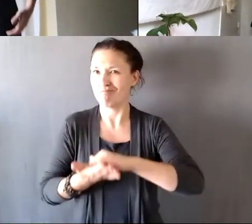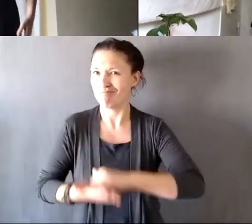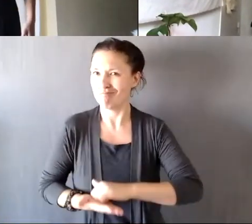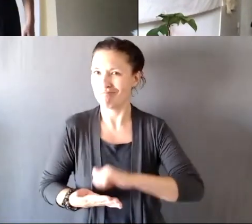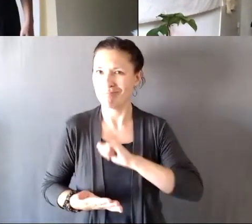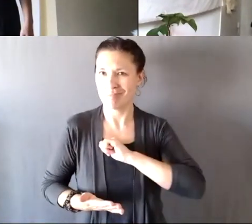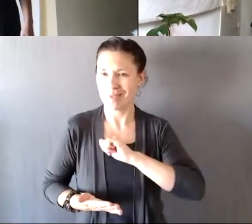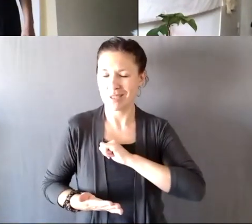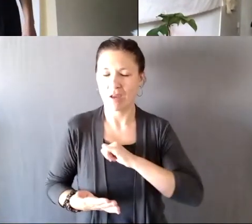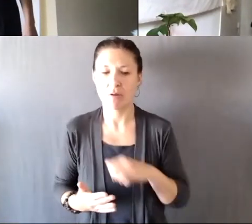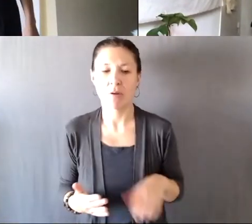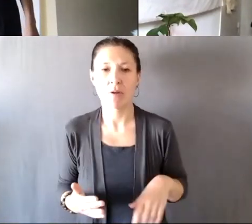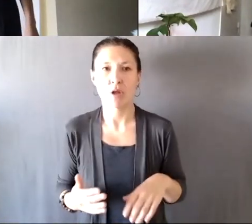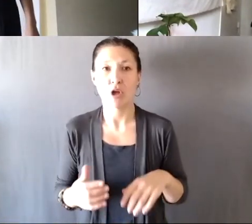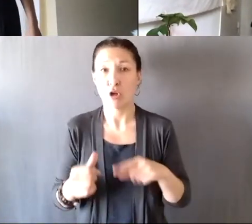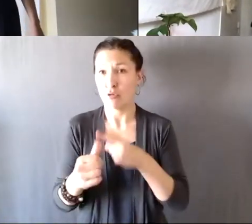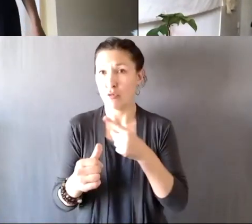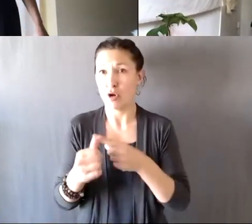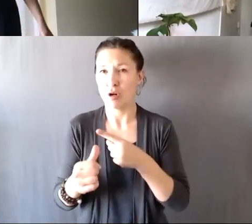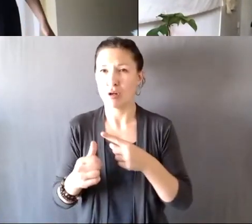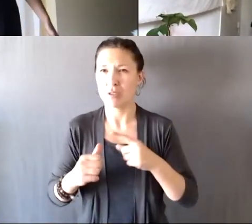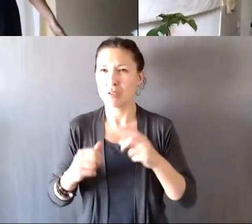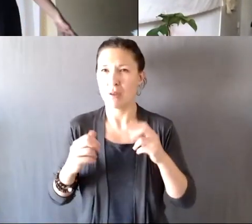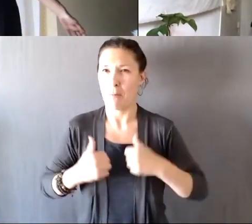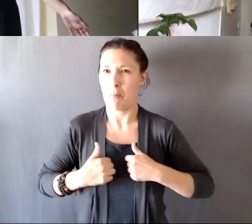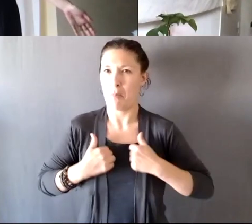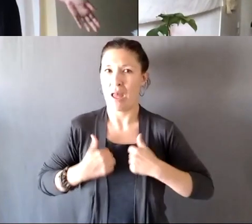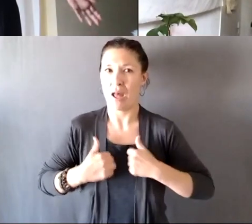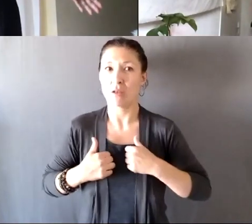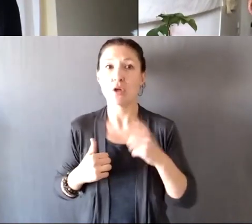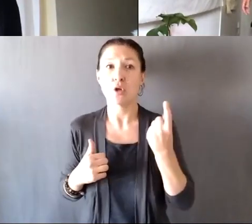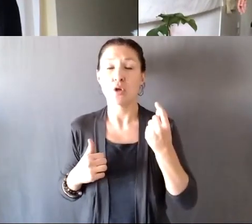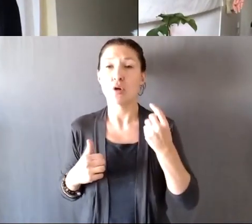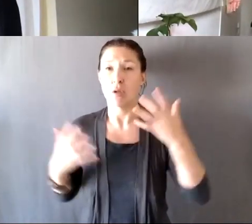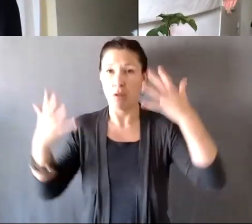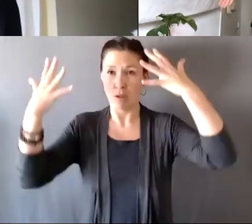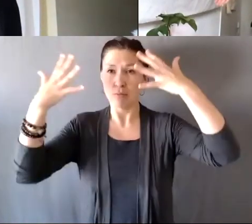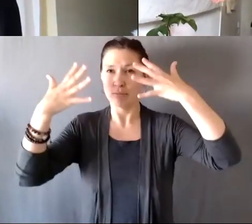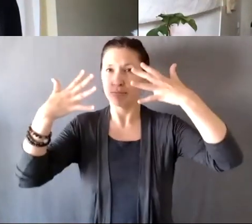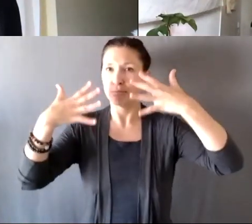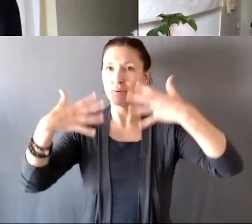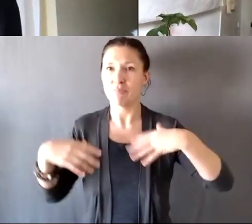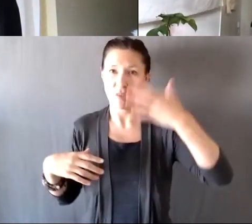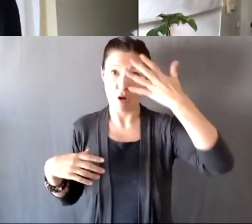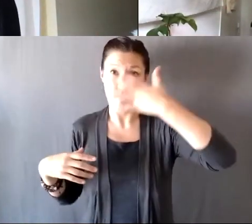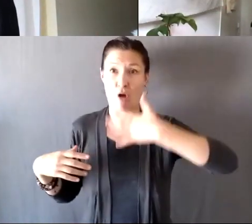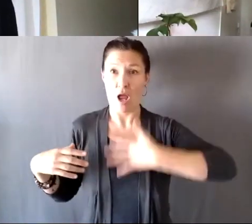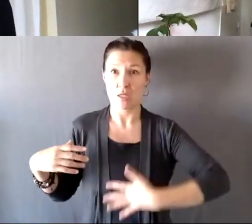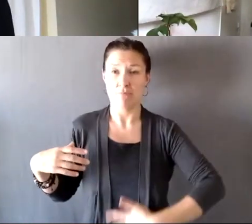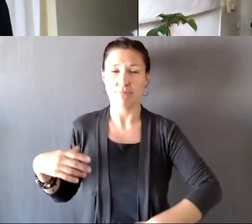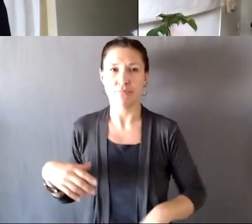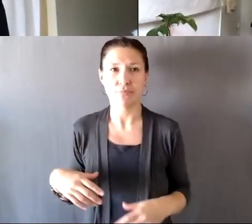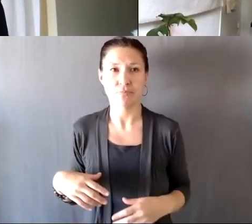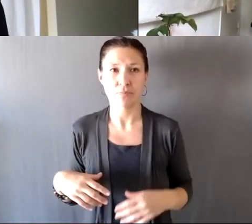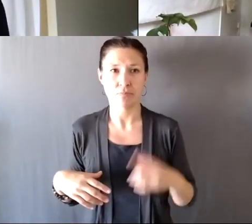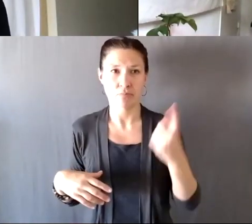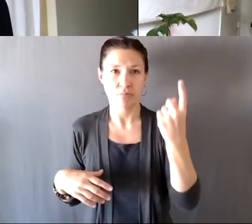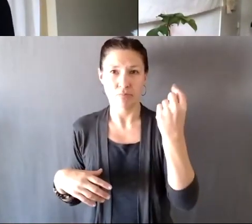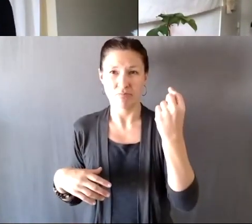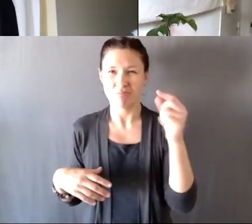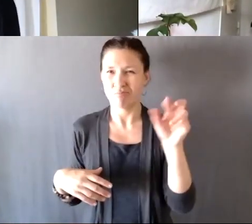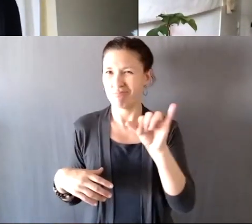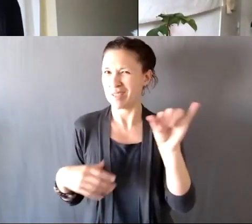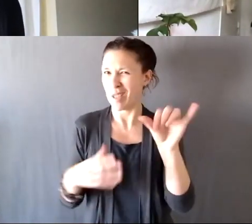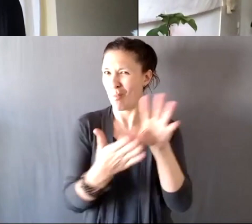first Qi bath we will do is washing our front. So we're going to bring our hands up and over, and